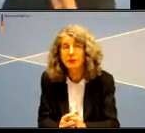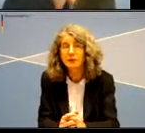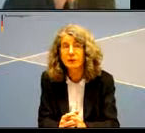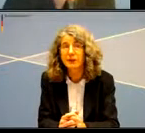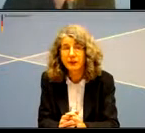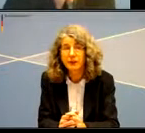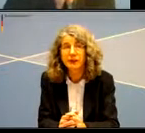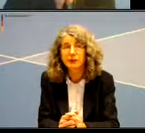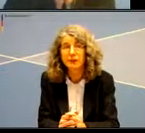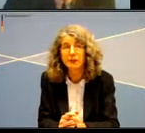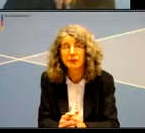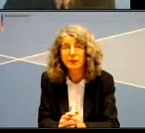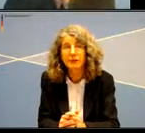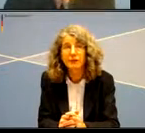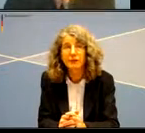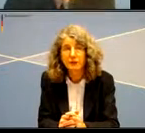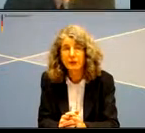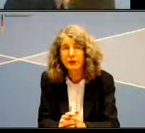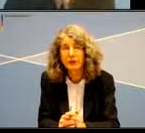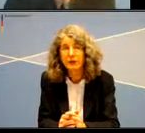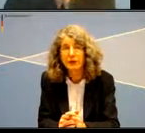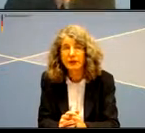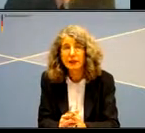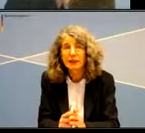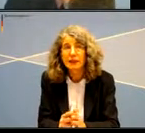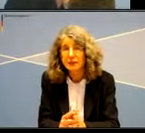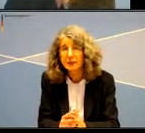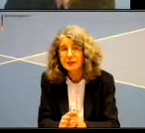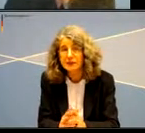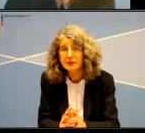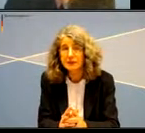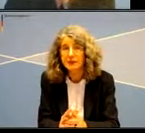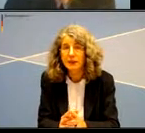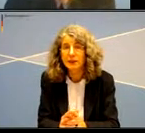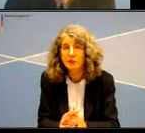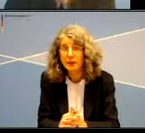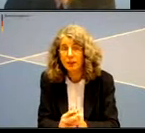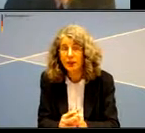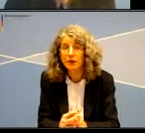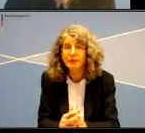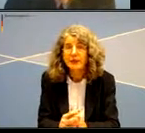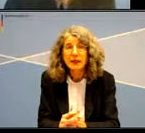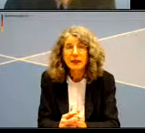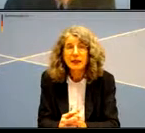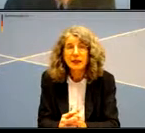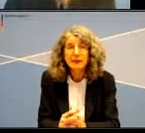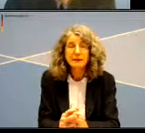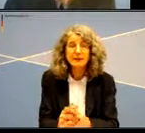comes from the effect that we all have a more digitalized energy system to be aware of.